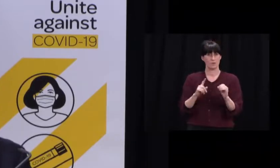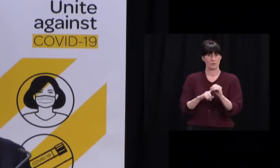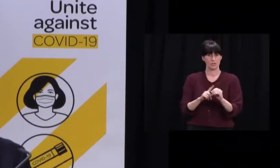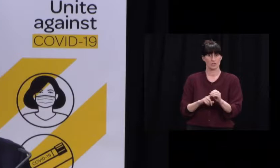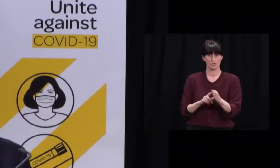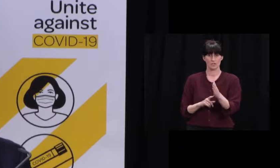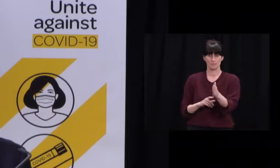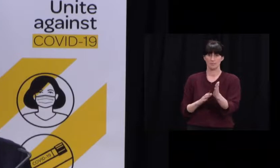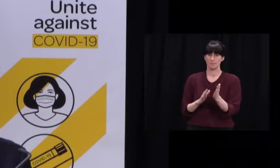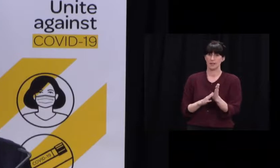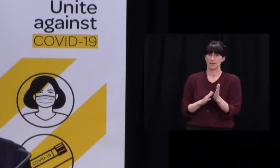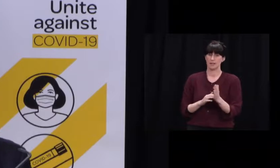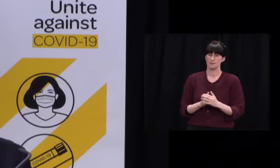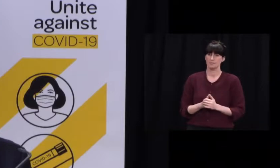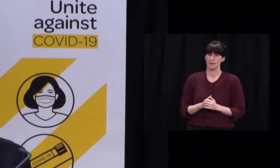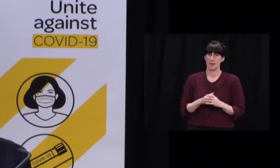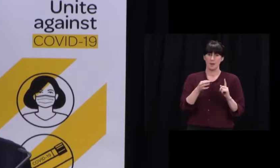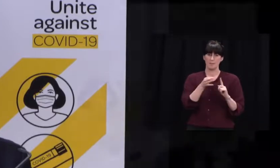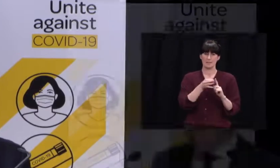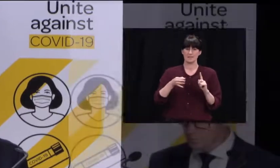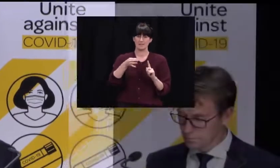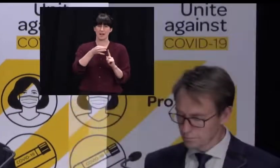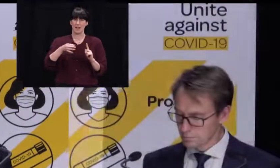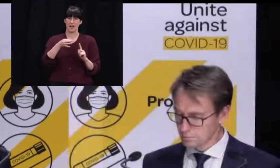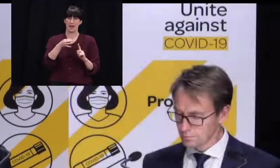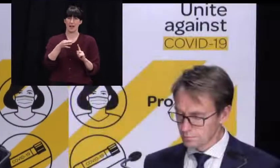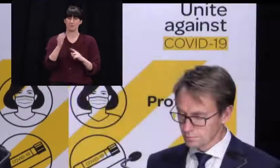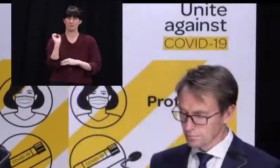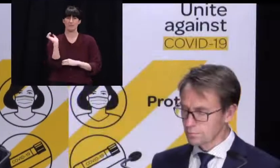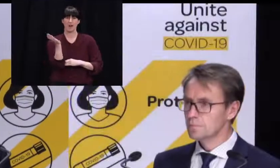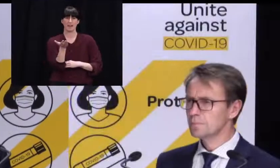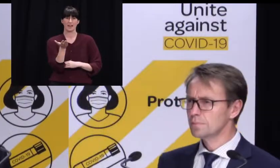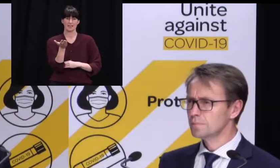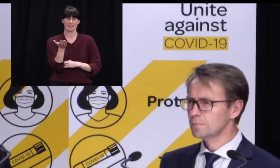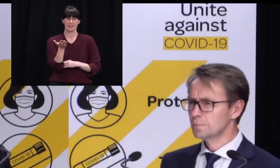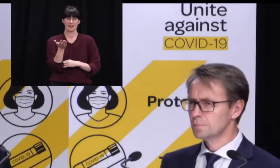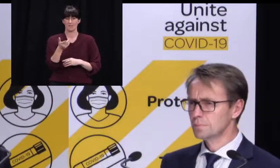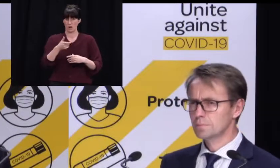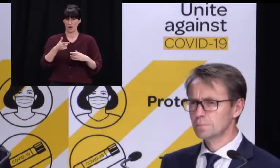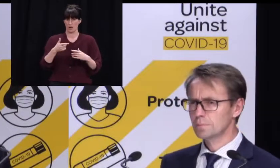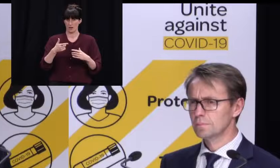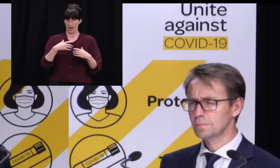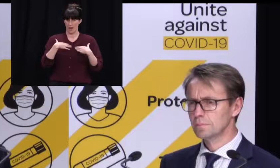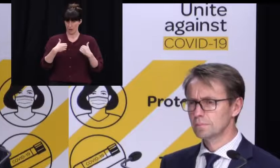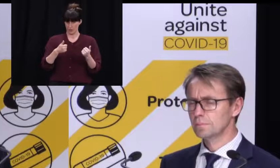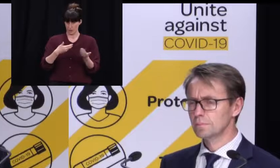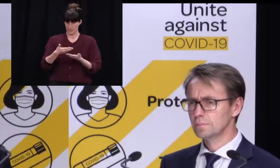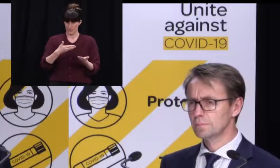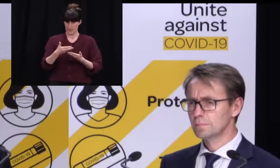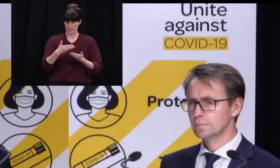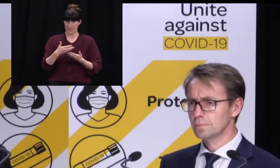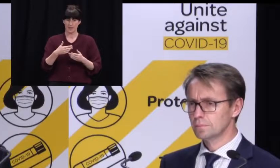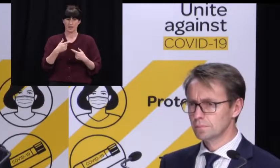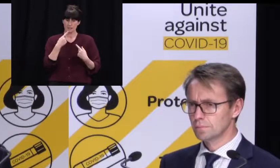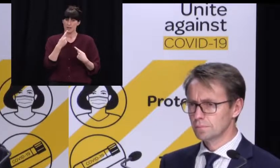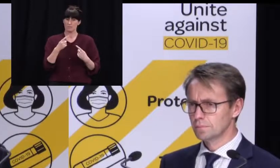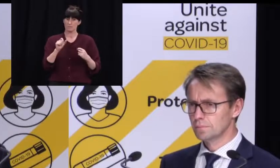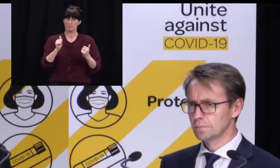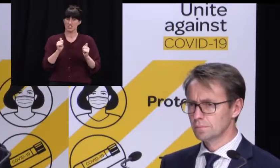that process constructively. Now open up for questions. Mikey. Minister, Pacific medical providers say that they've been operating some